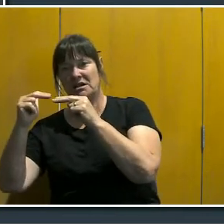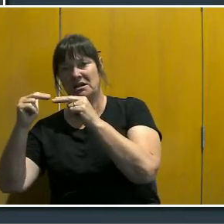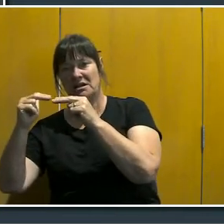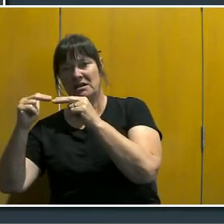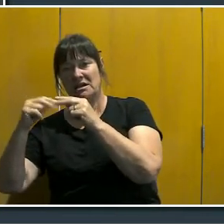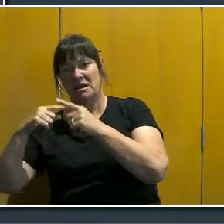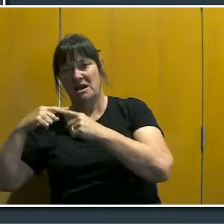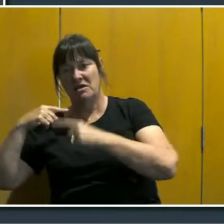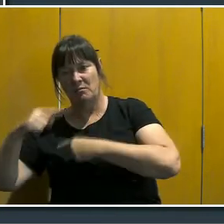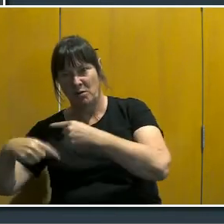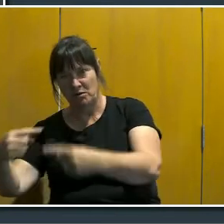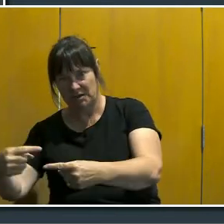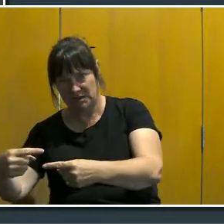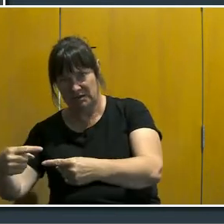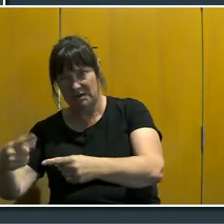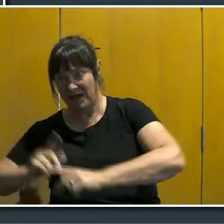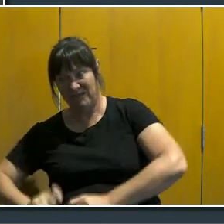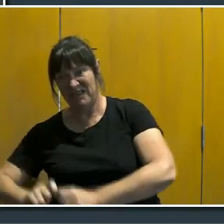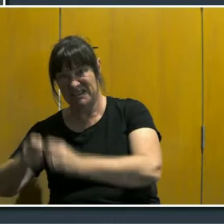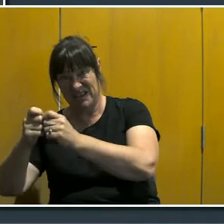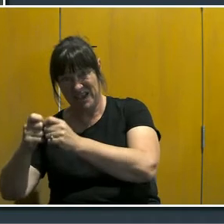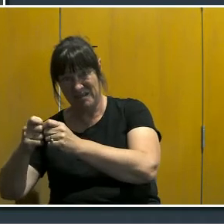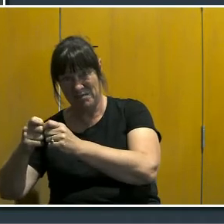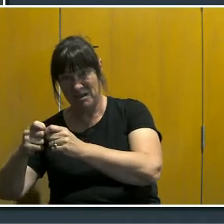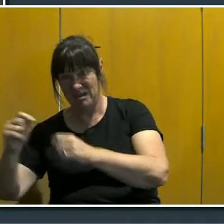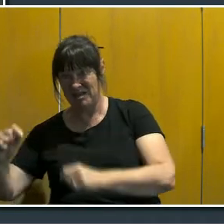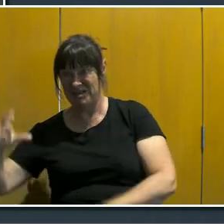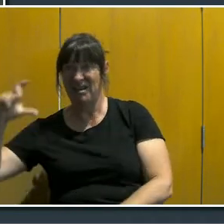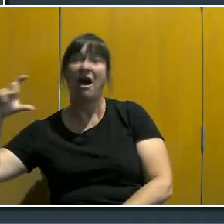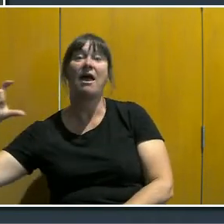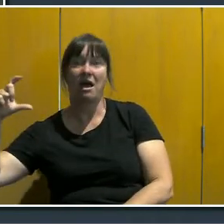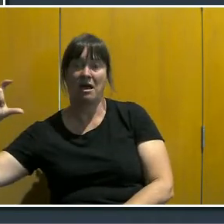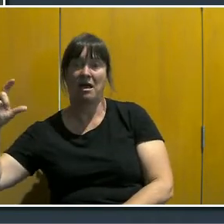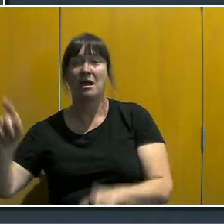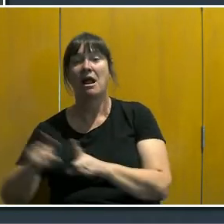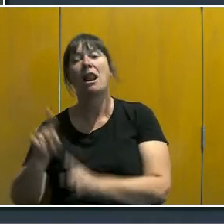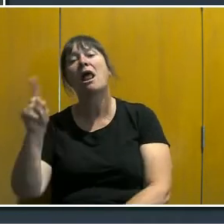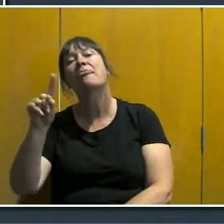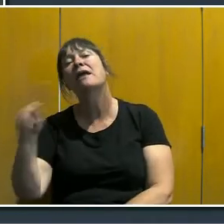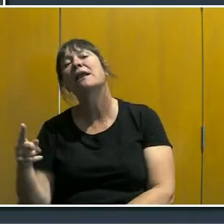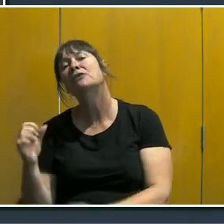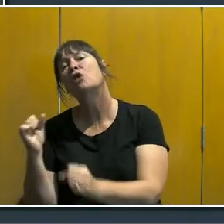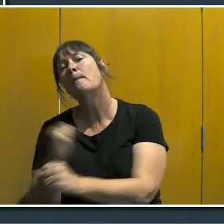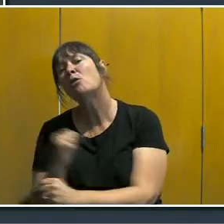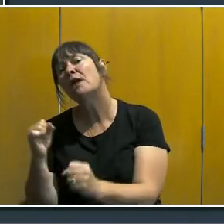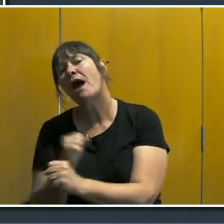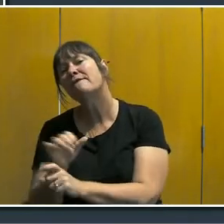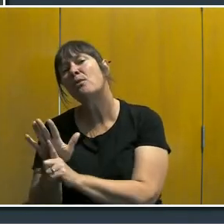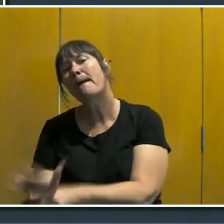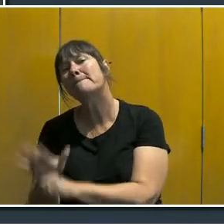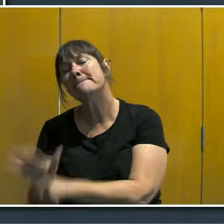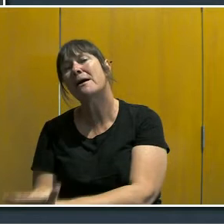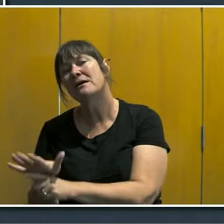and running it and repairing things like the electric motor that runs the pumps in that sewage treatment